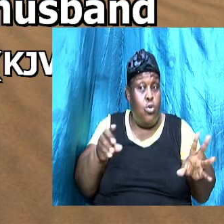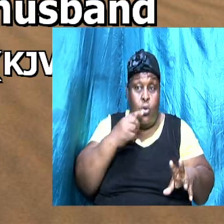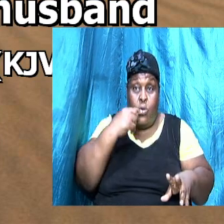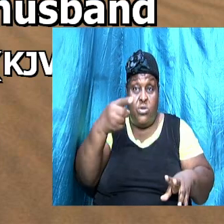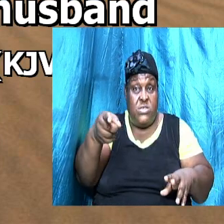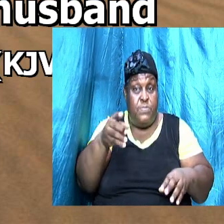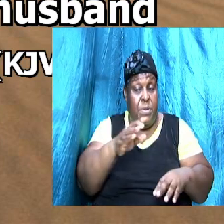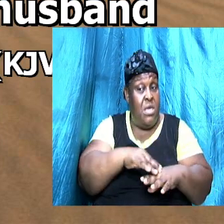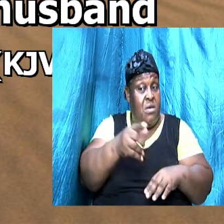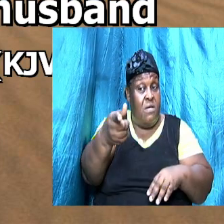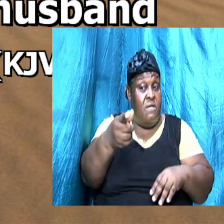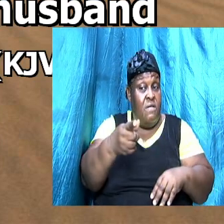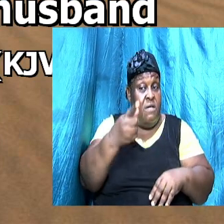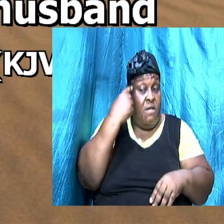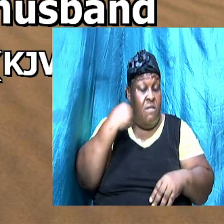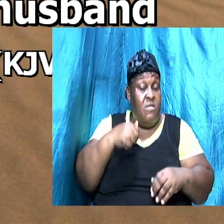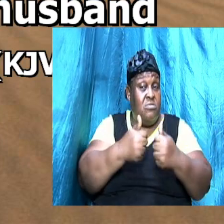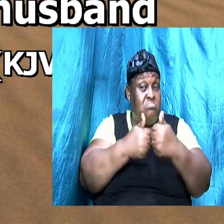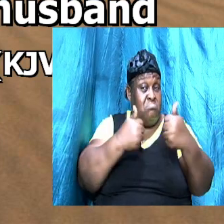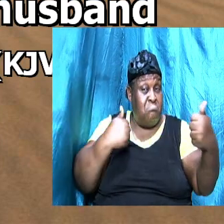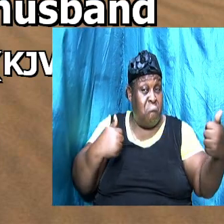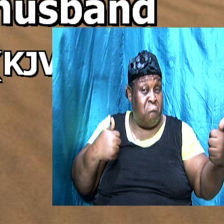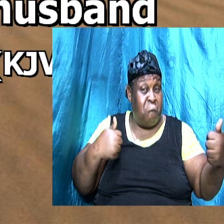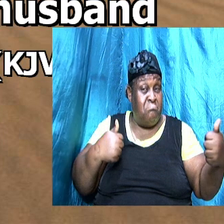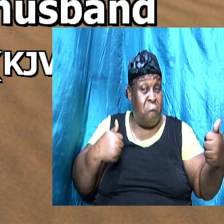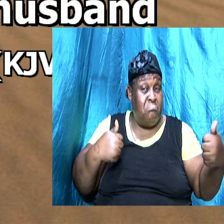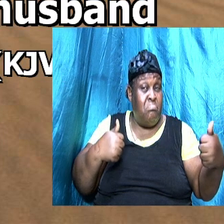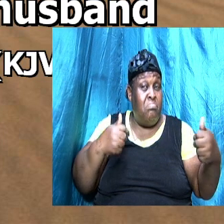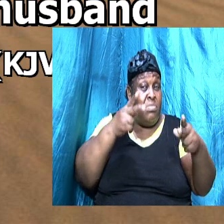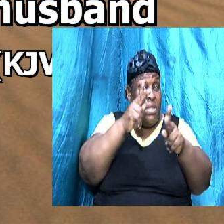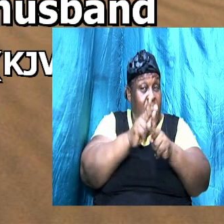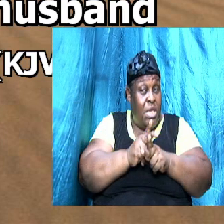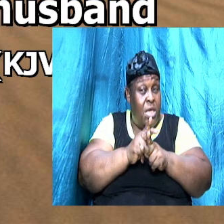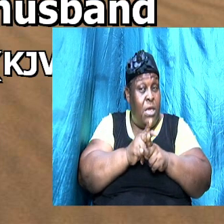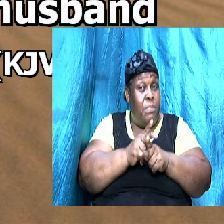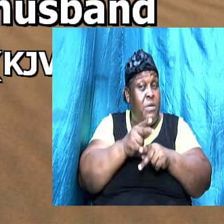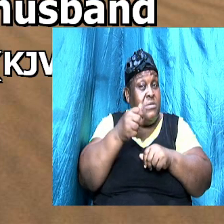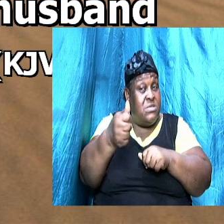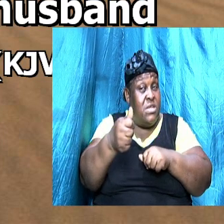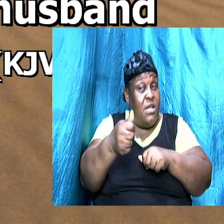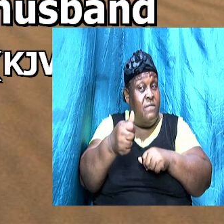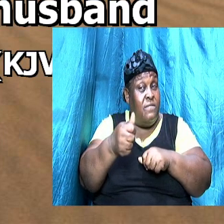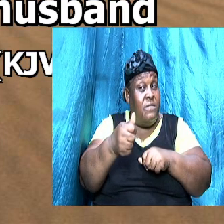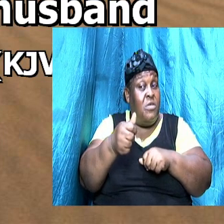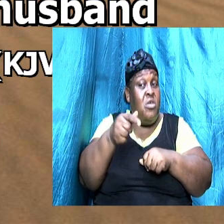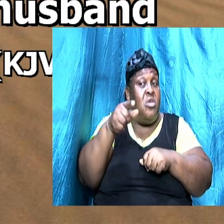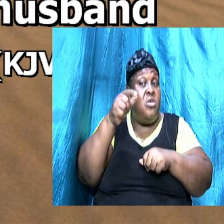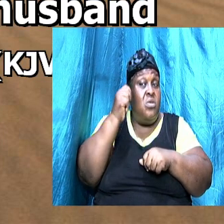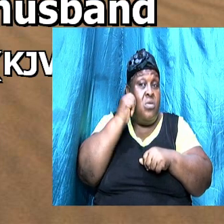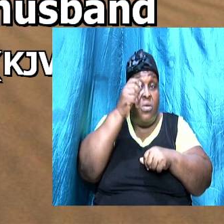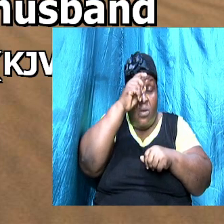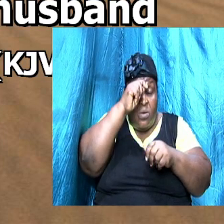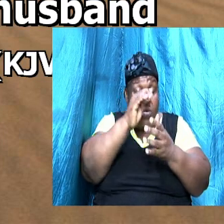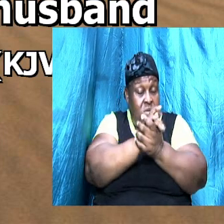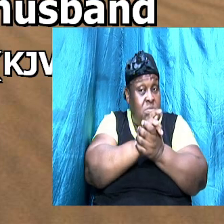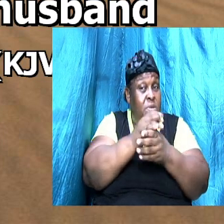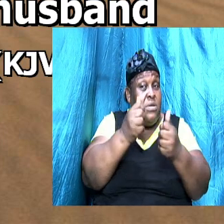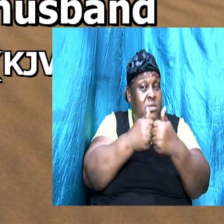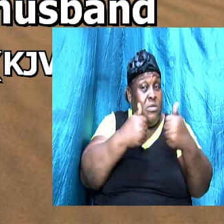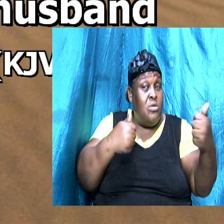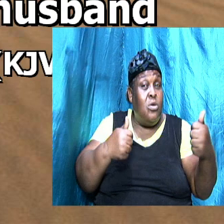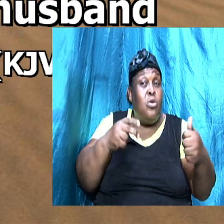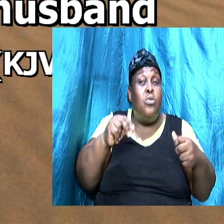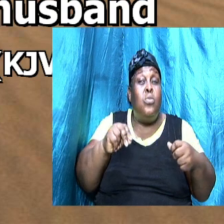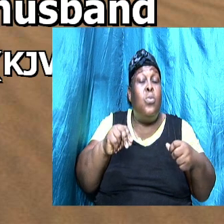instance, because she's apart, keeping herself, he's apart, and he has no basis to move